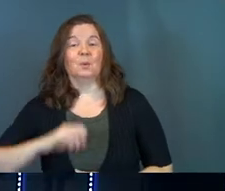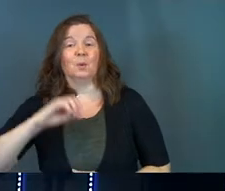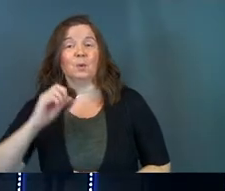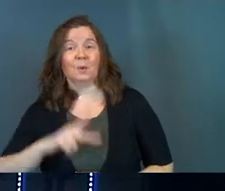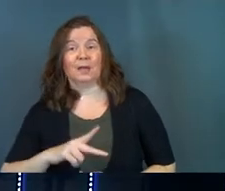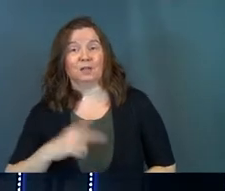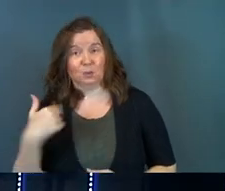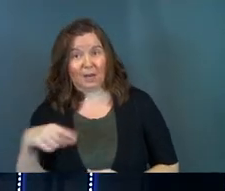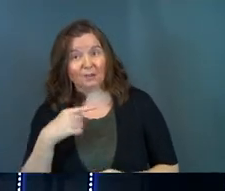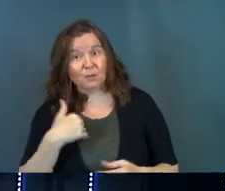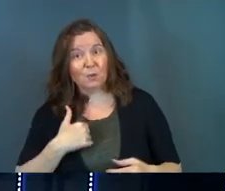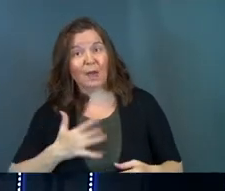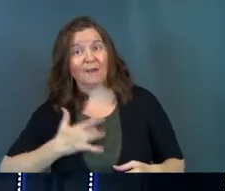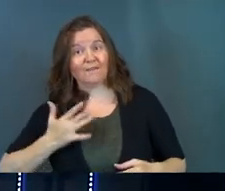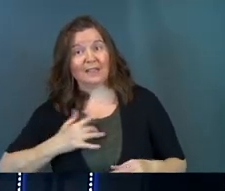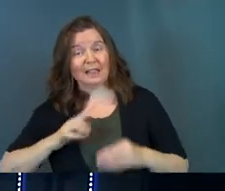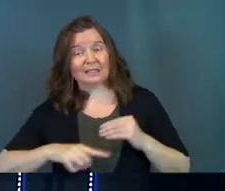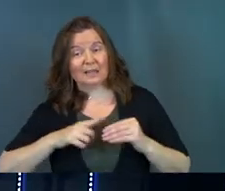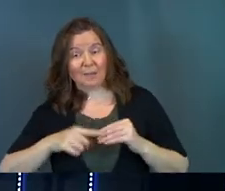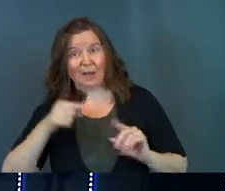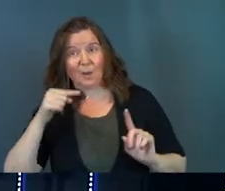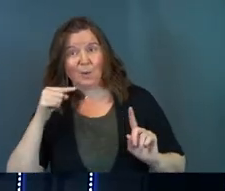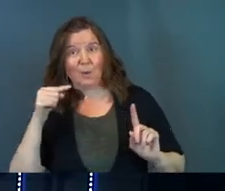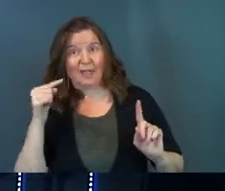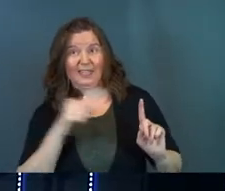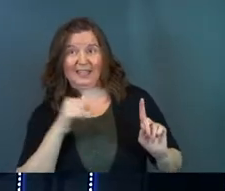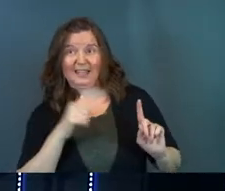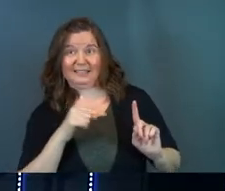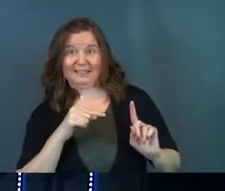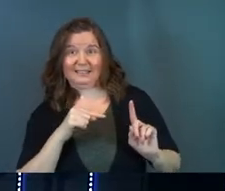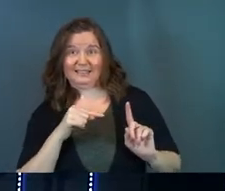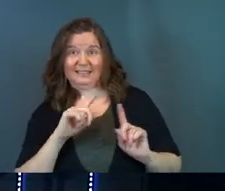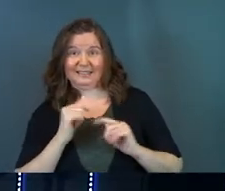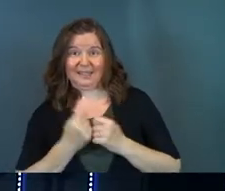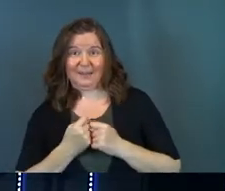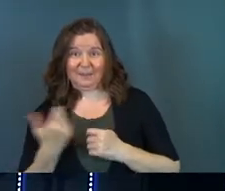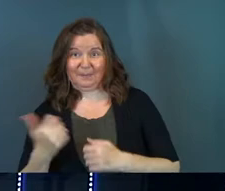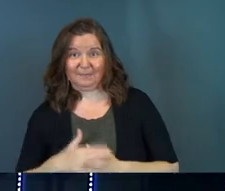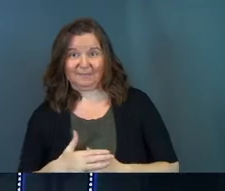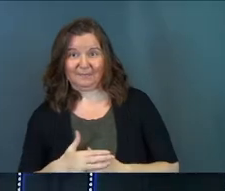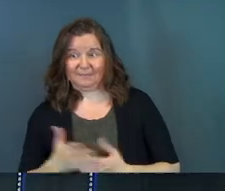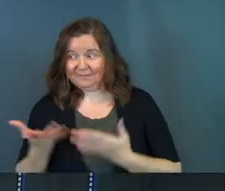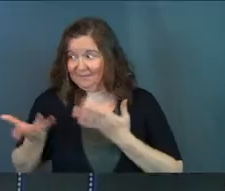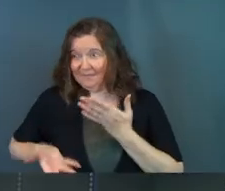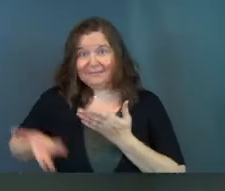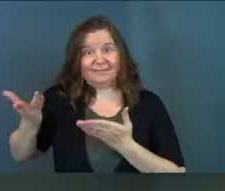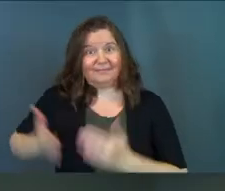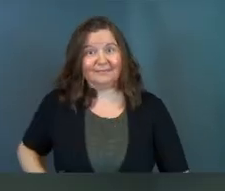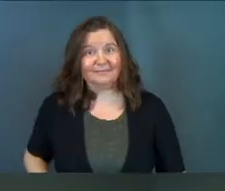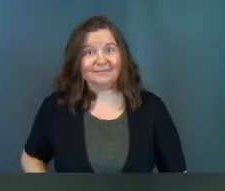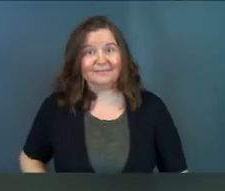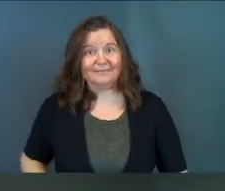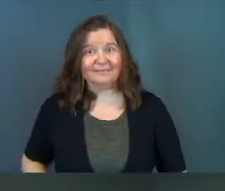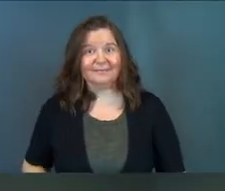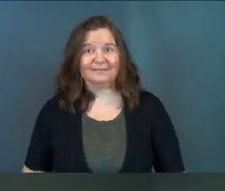Okay, do any of you have feelings about this sports team? Oh my goodness.